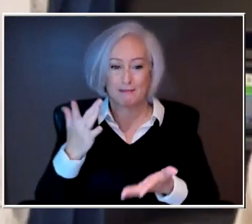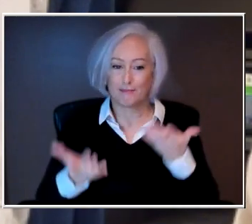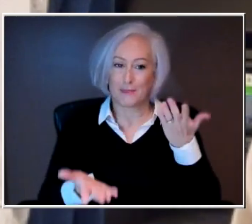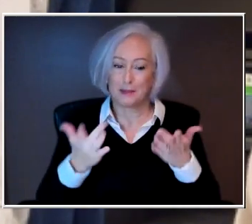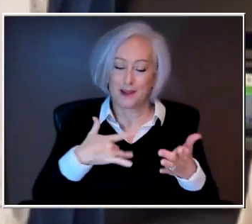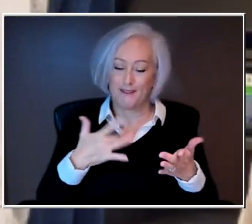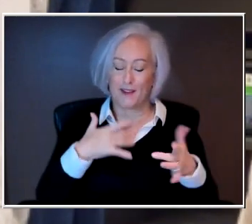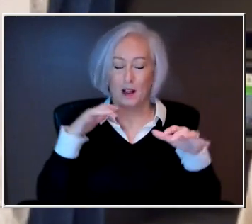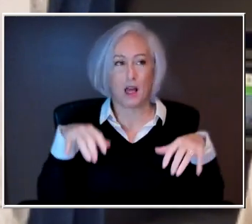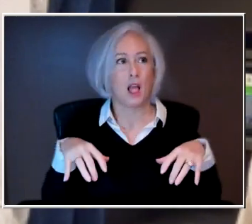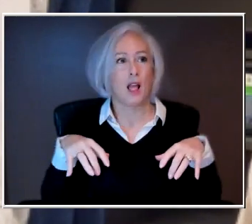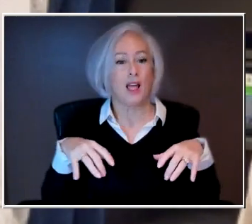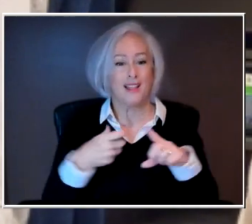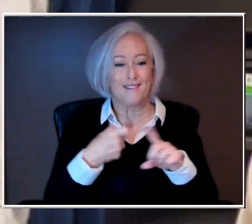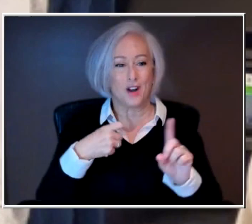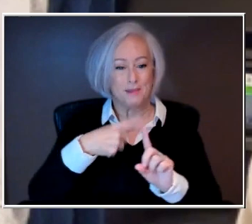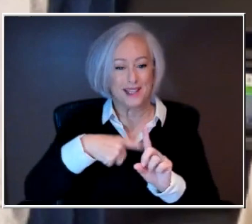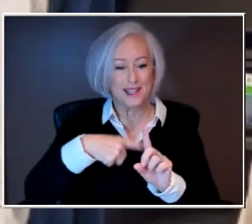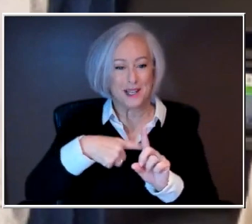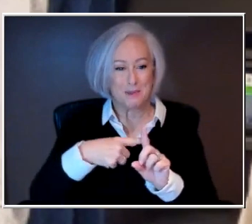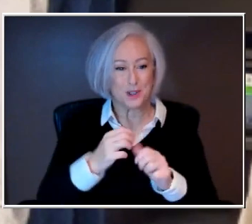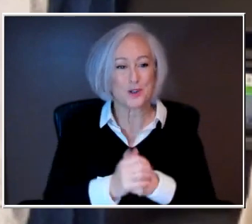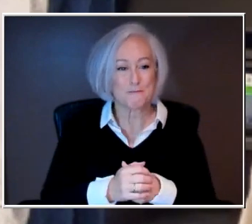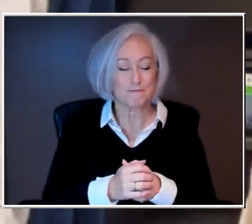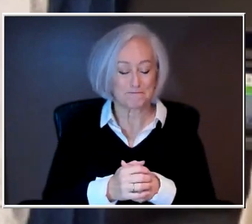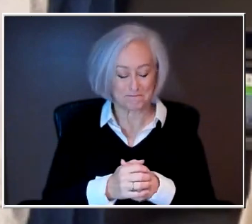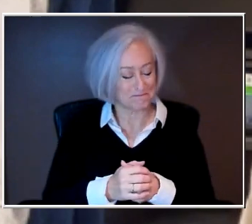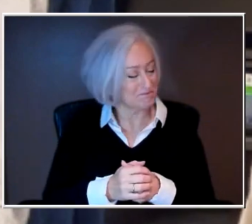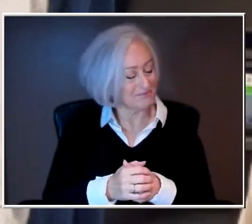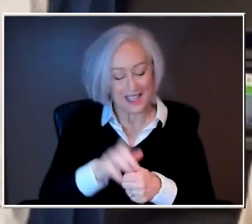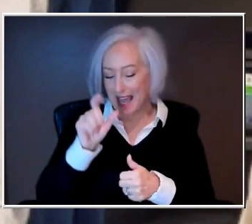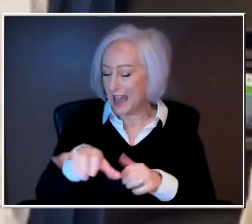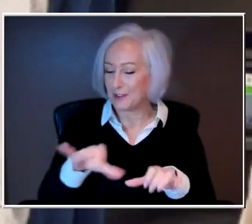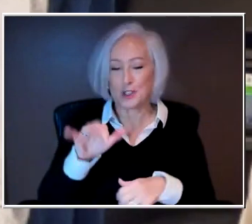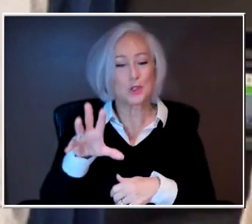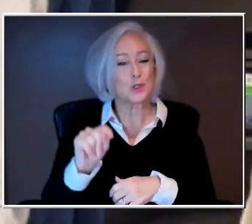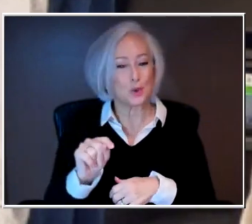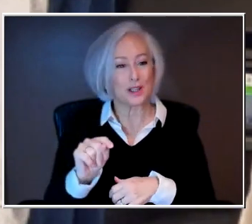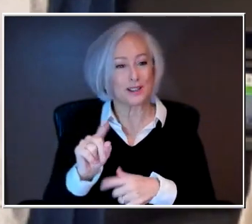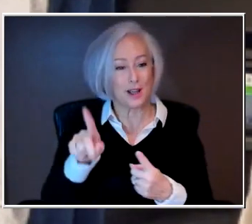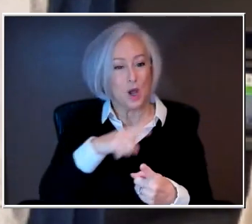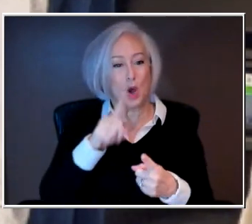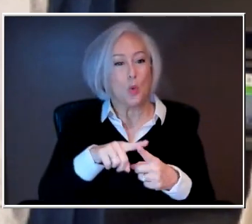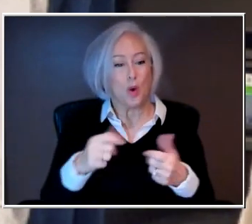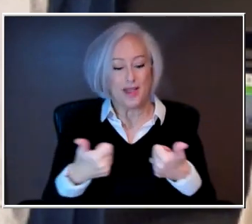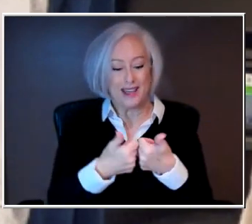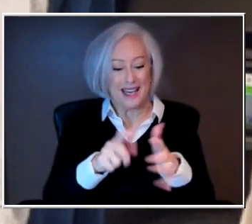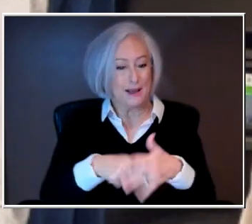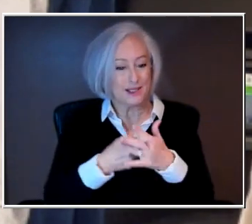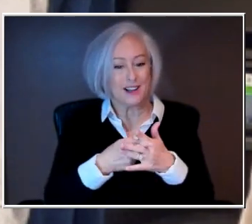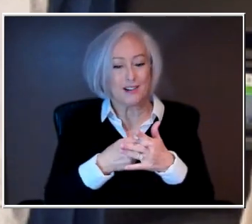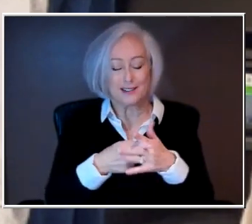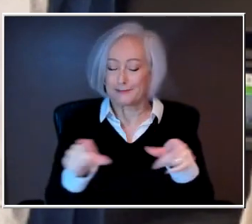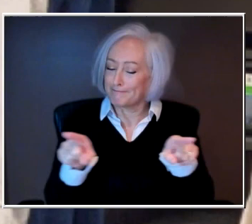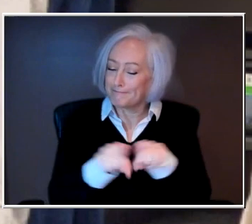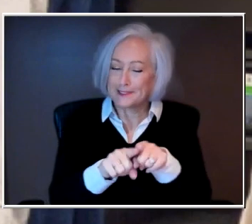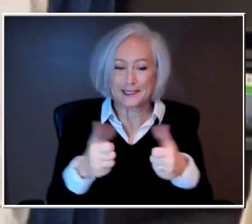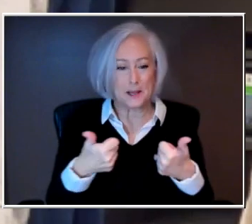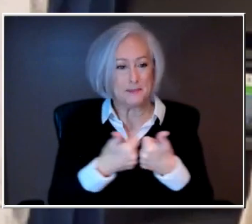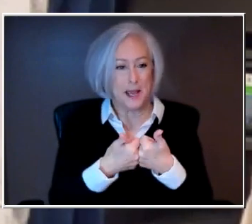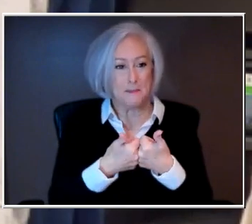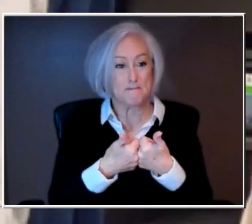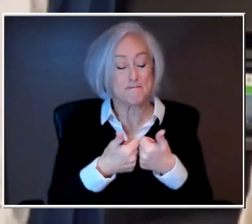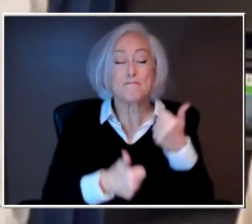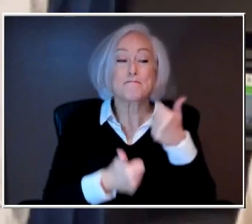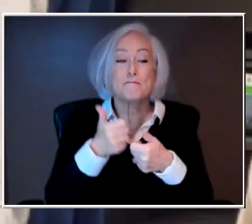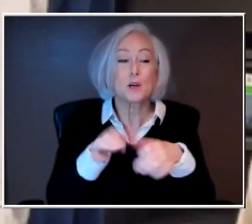some they have to do what they got to do, and they're professionals. And once the game starts, it's still the same game. Right. The biggest thing I would say to look at